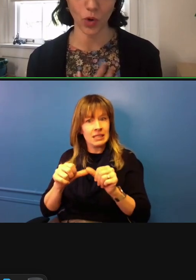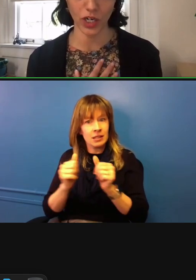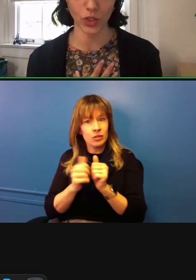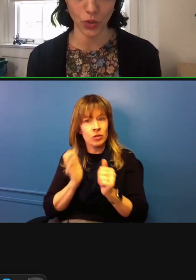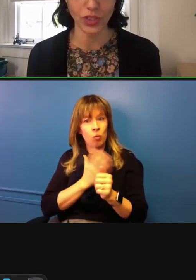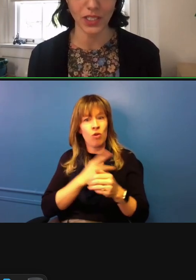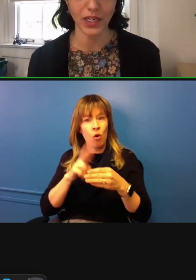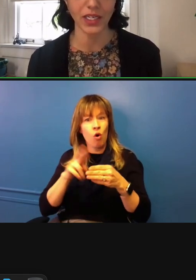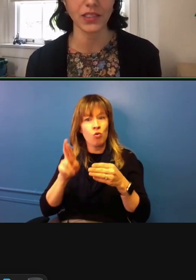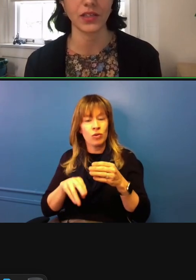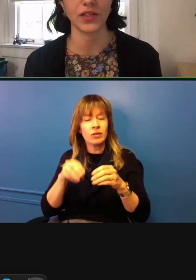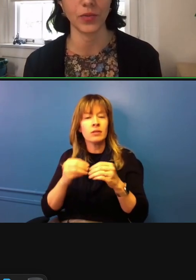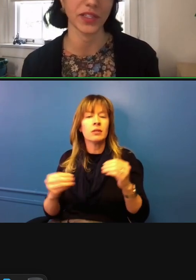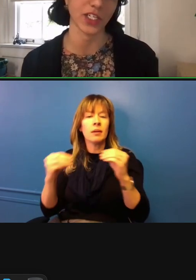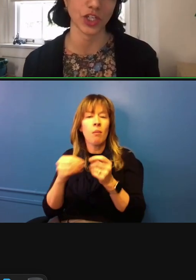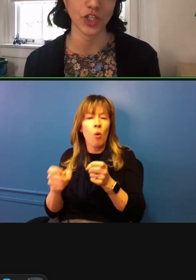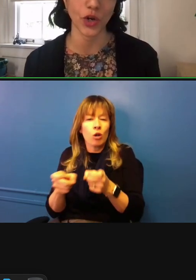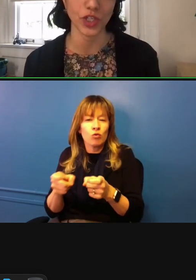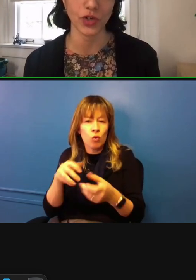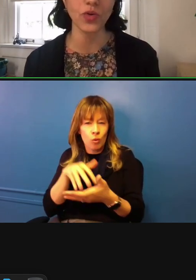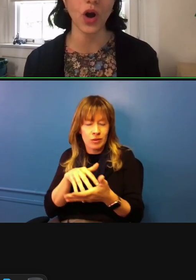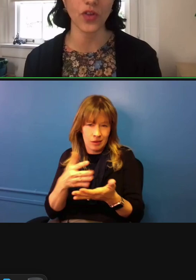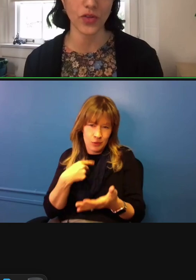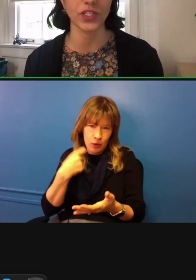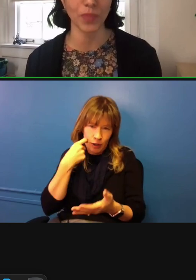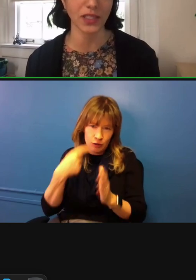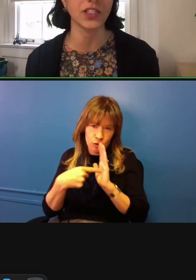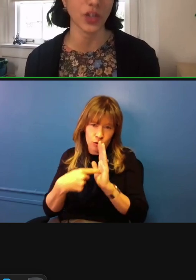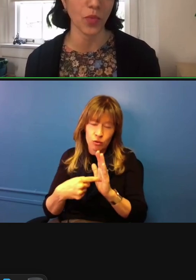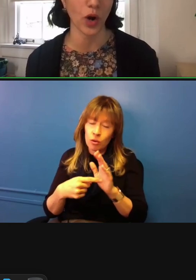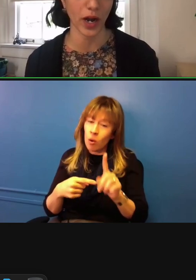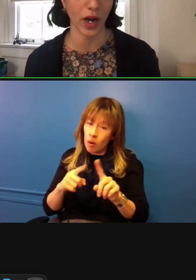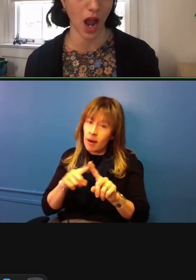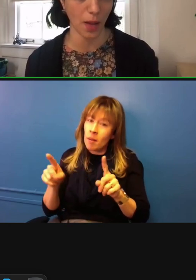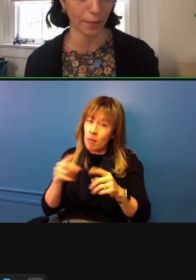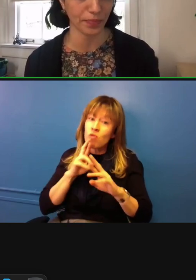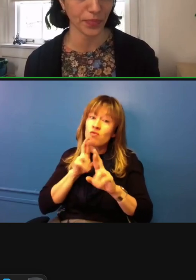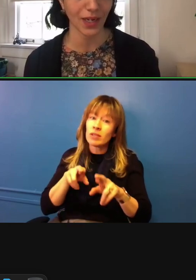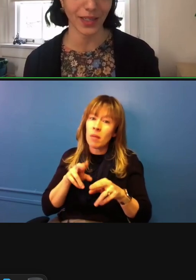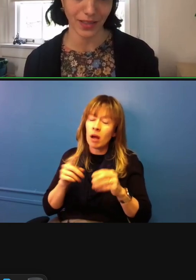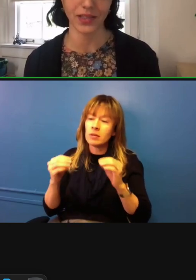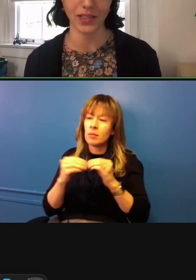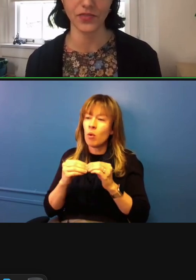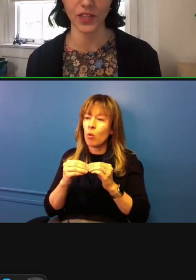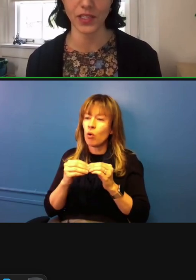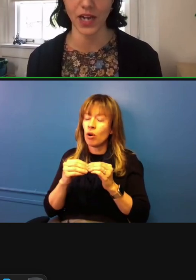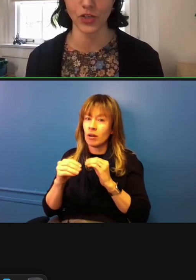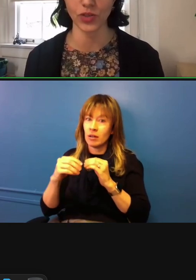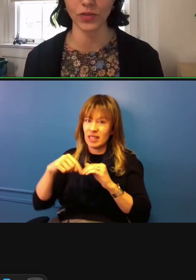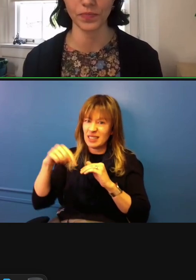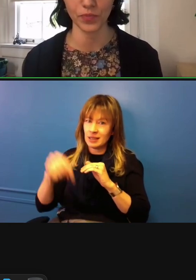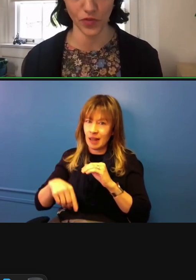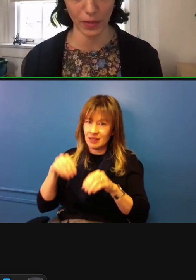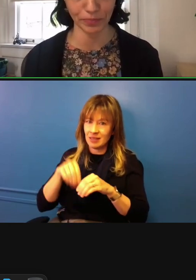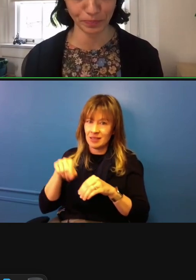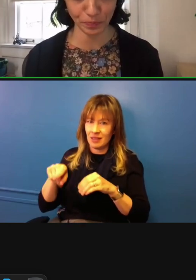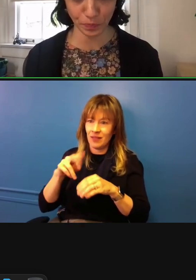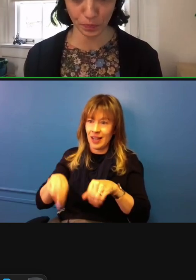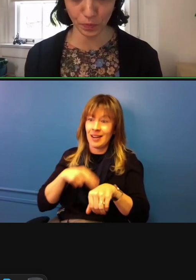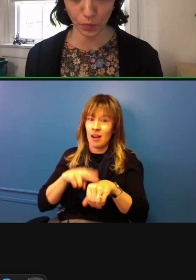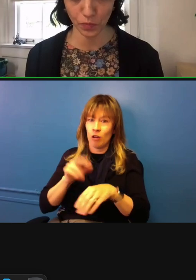results in more controlled studies, the ones I just showed you, although the responses are more extensive in this natural